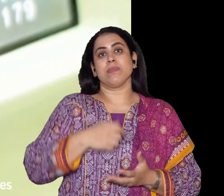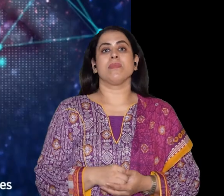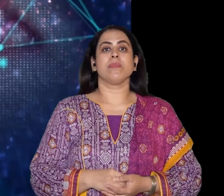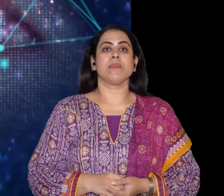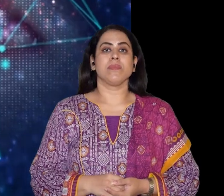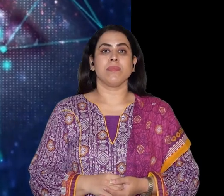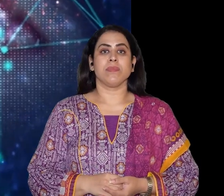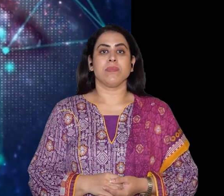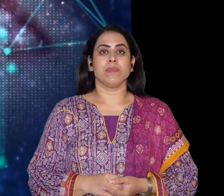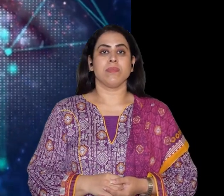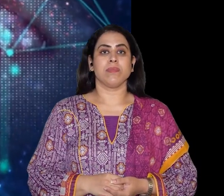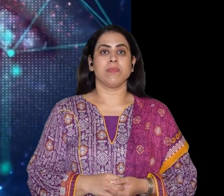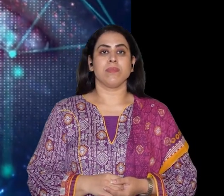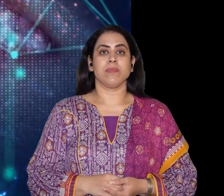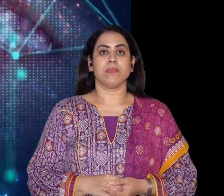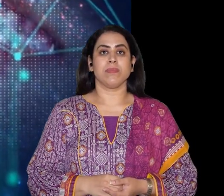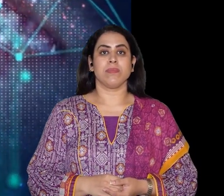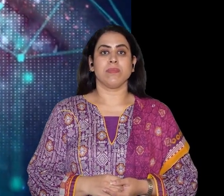challenges.